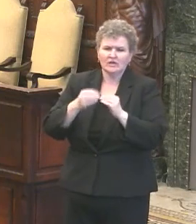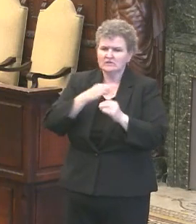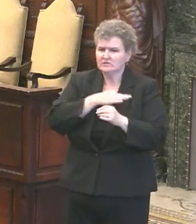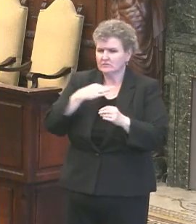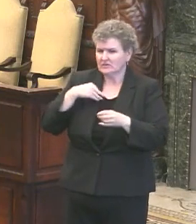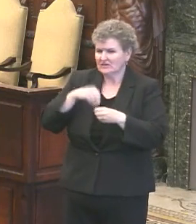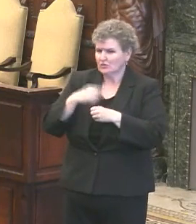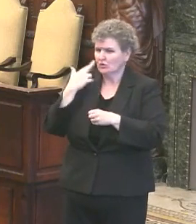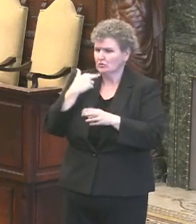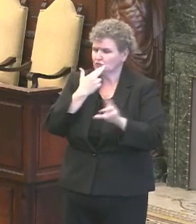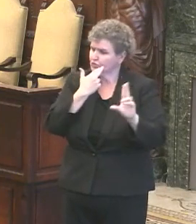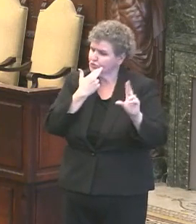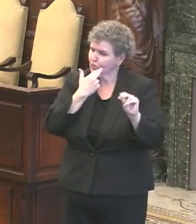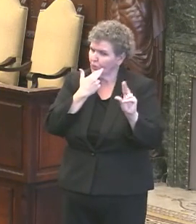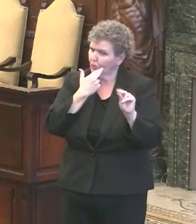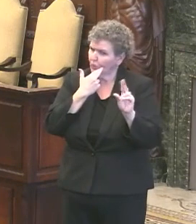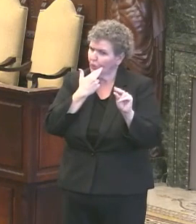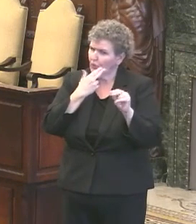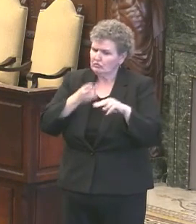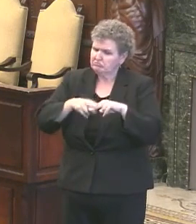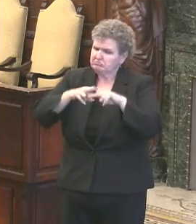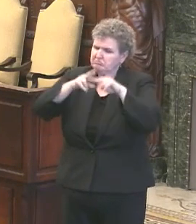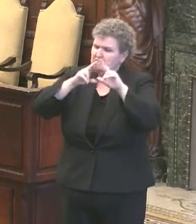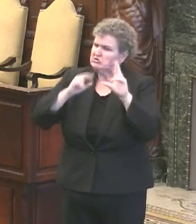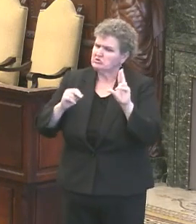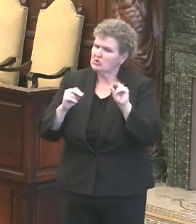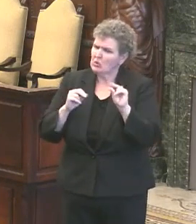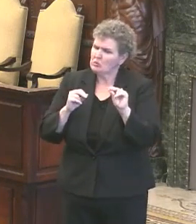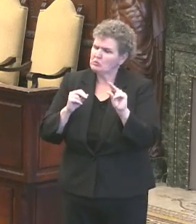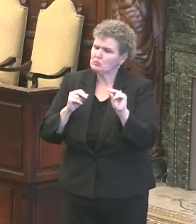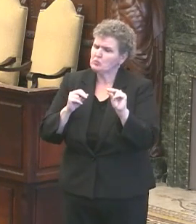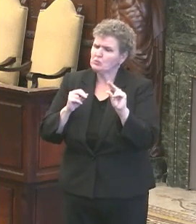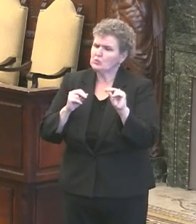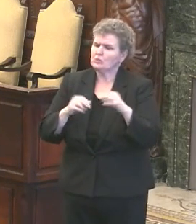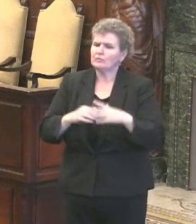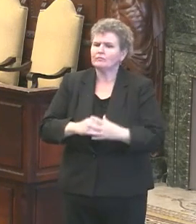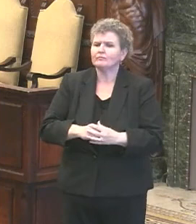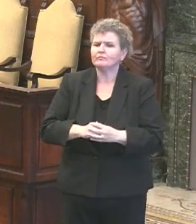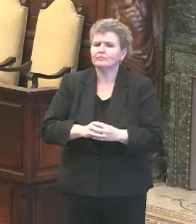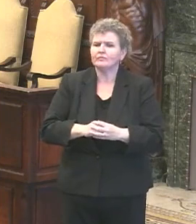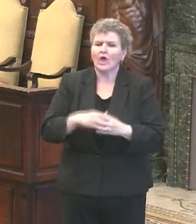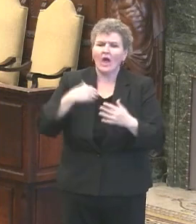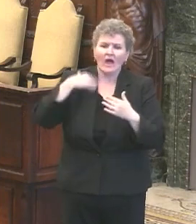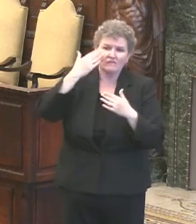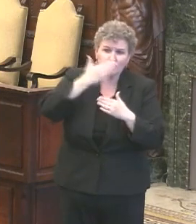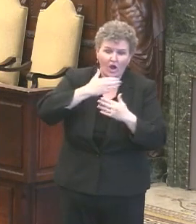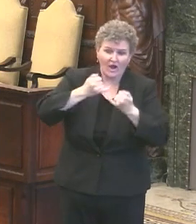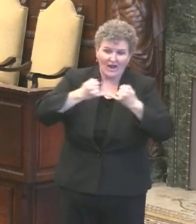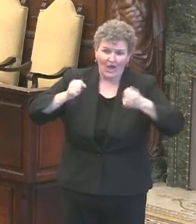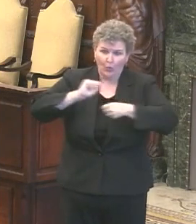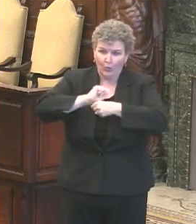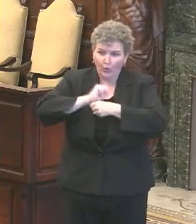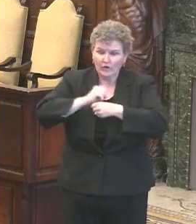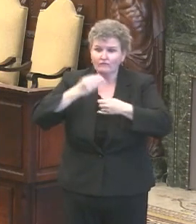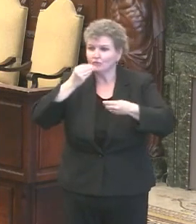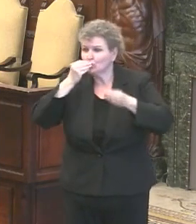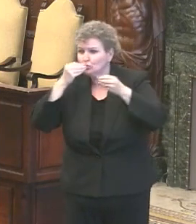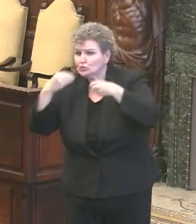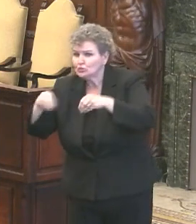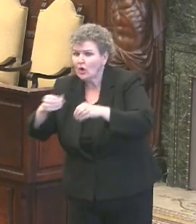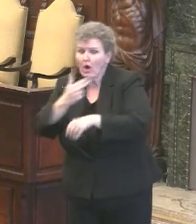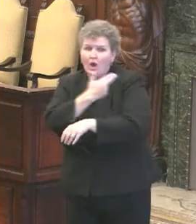that they work in restaurants. And is that across also other frontline workers, a grocery store, hospital